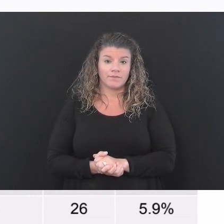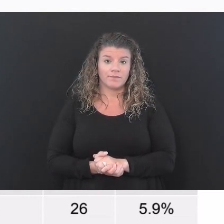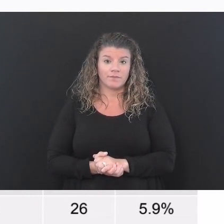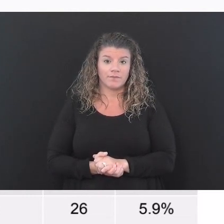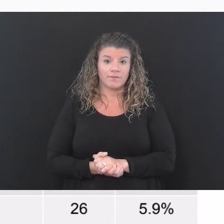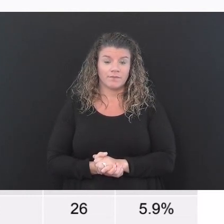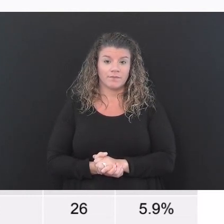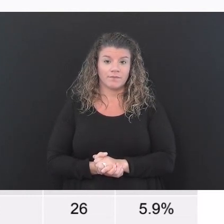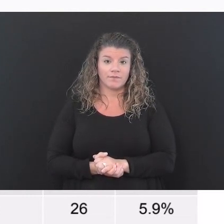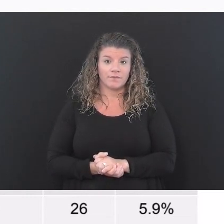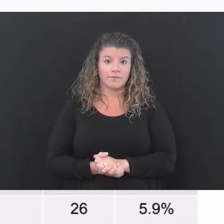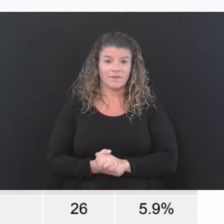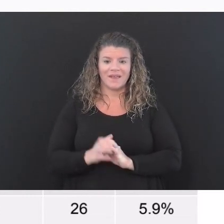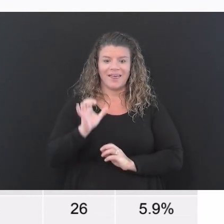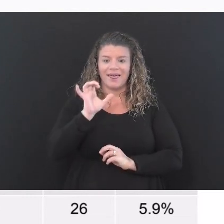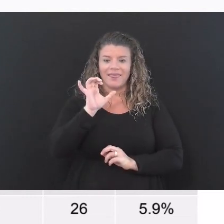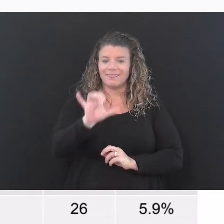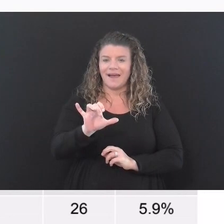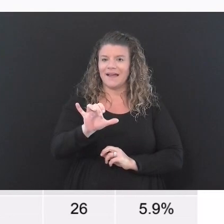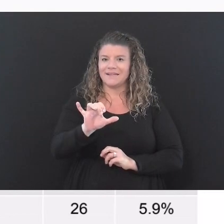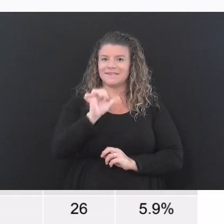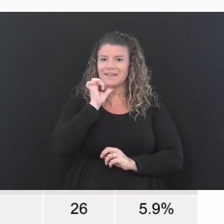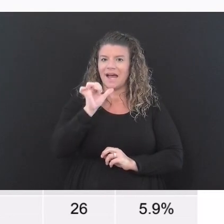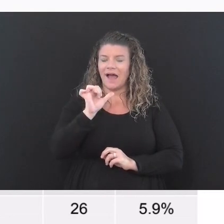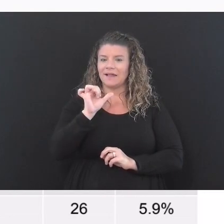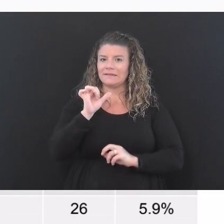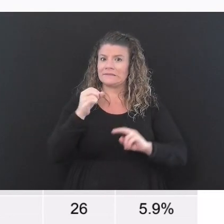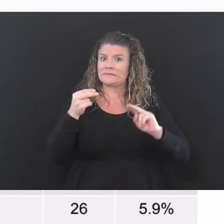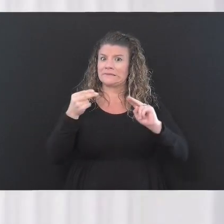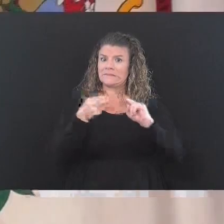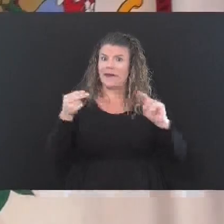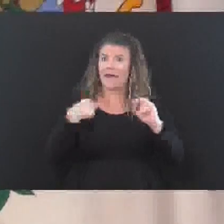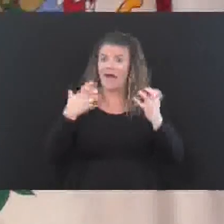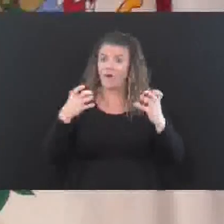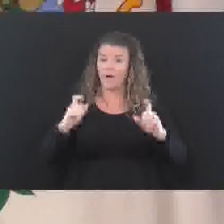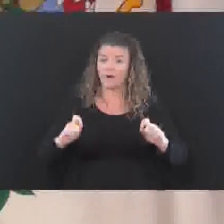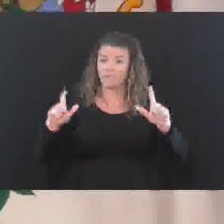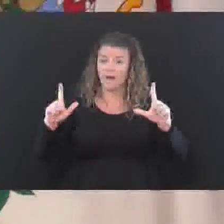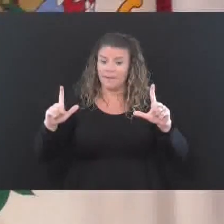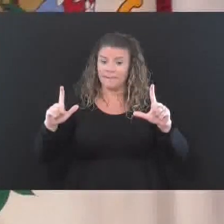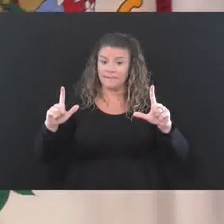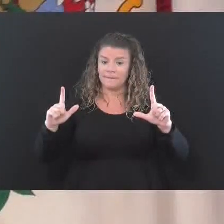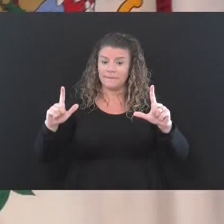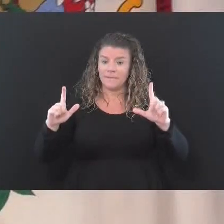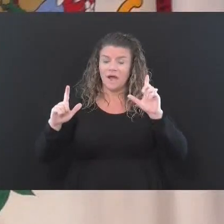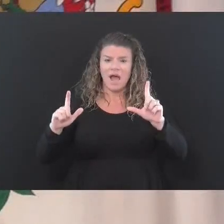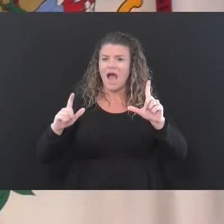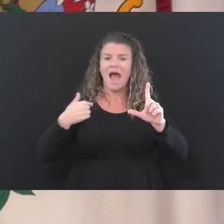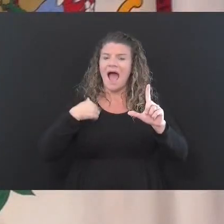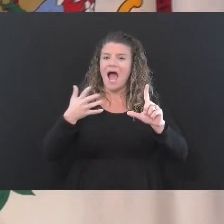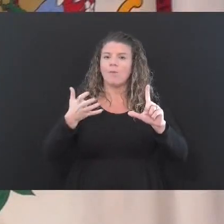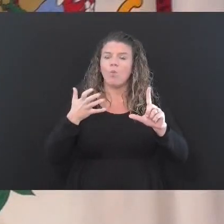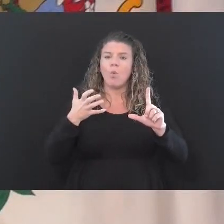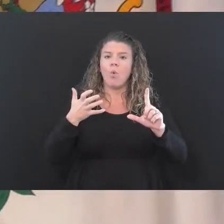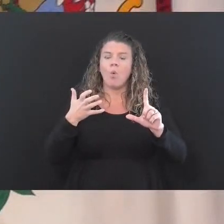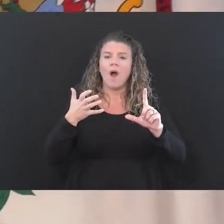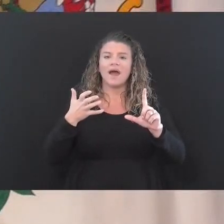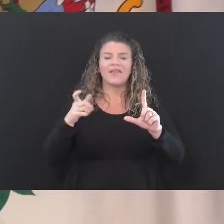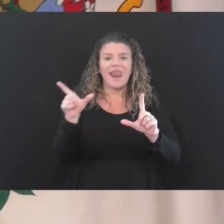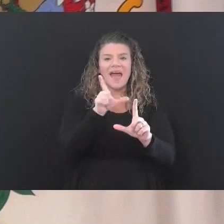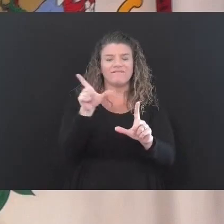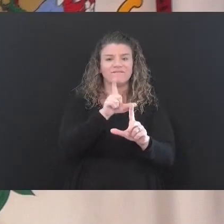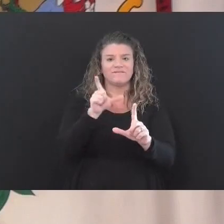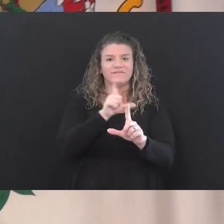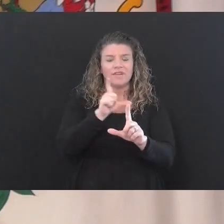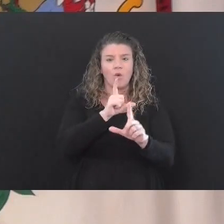that's not really the slide I'm looking for, but, I'm looking to start on the left and go all the